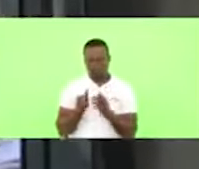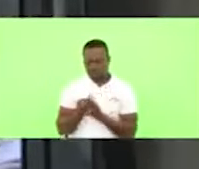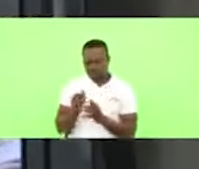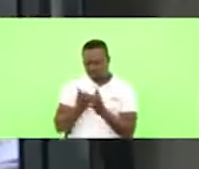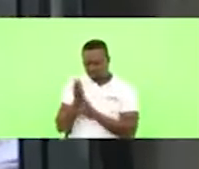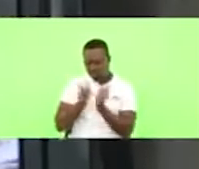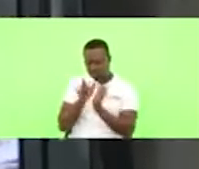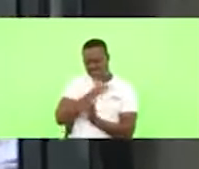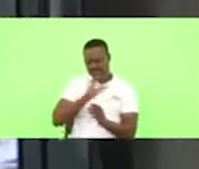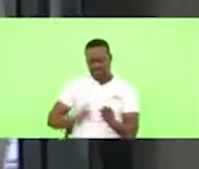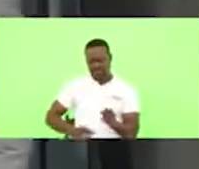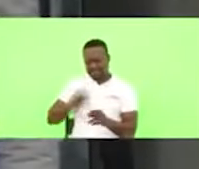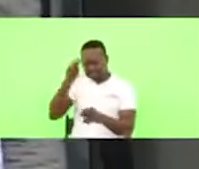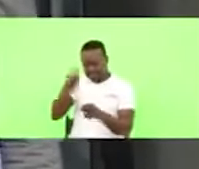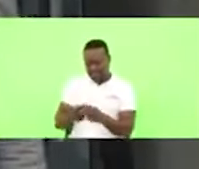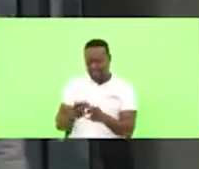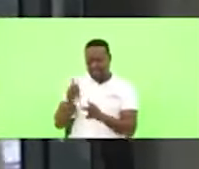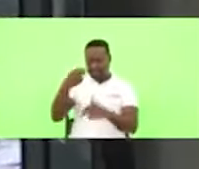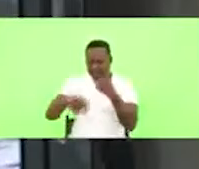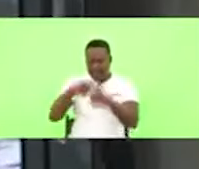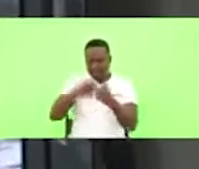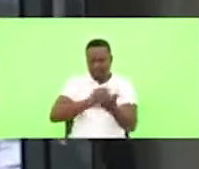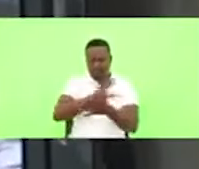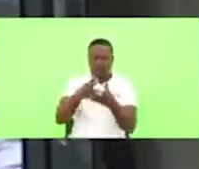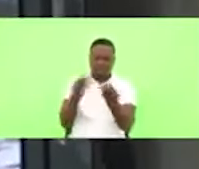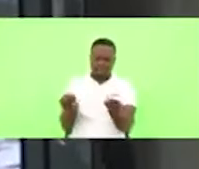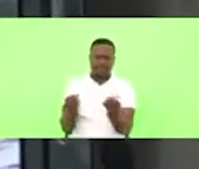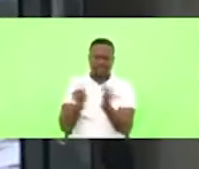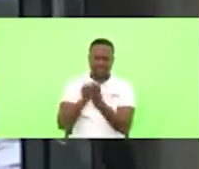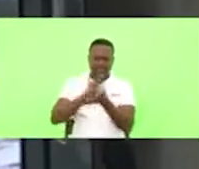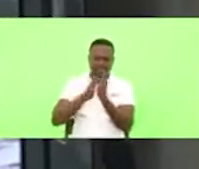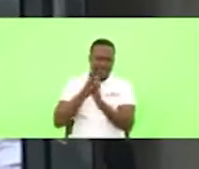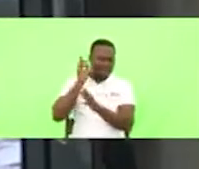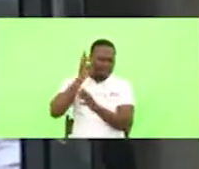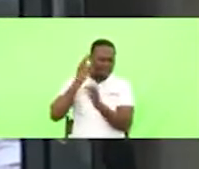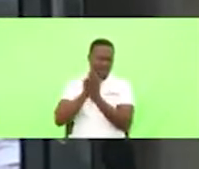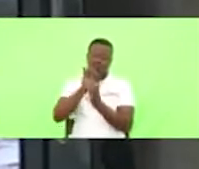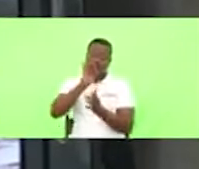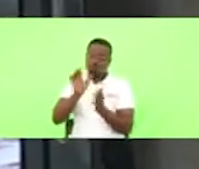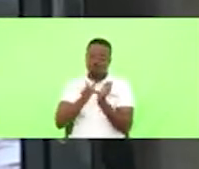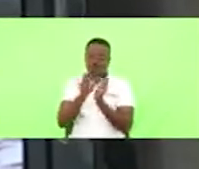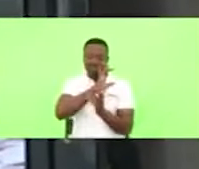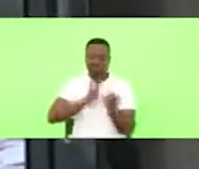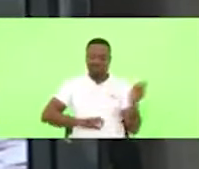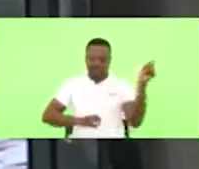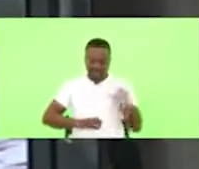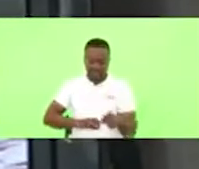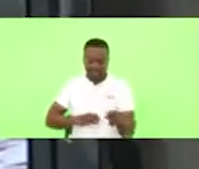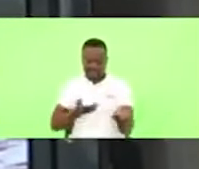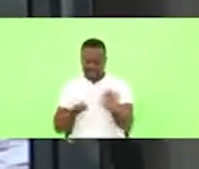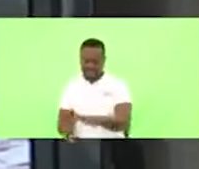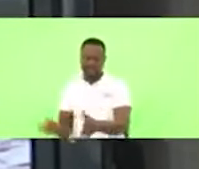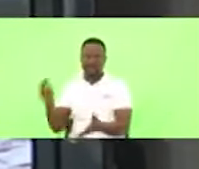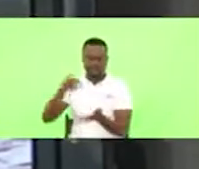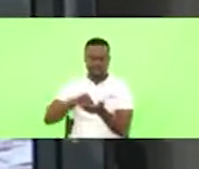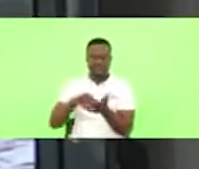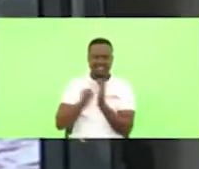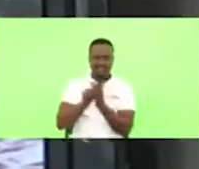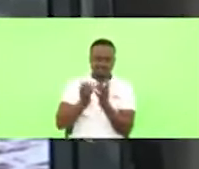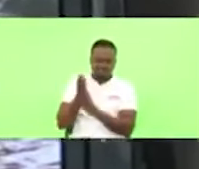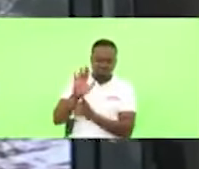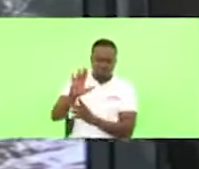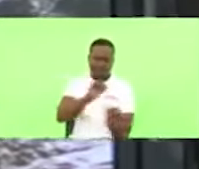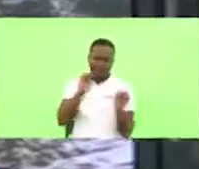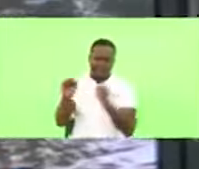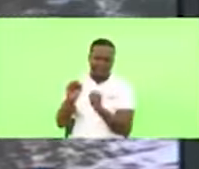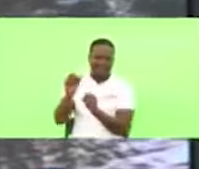of Jesus, it will be a legacy that Christ indeed came. He died, he resurrected, and it is in his